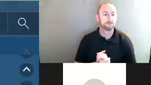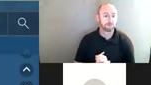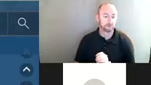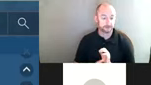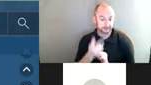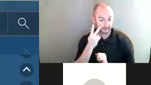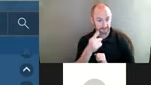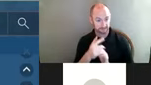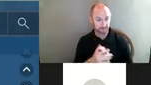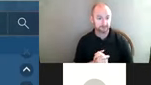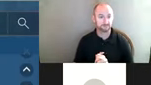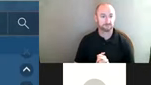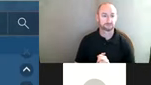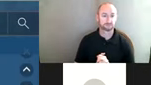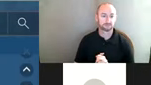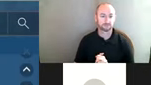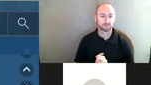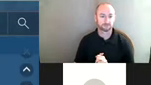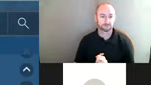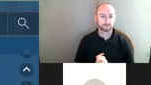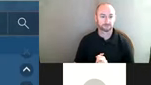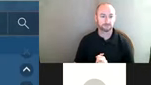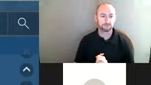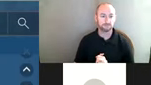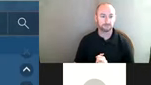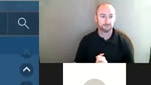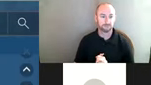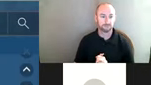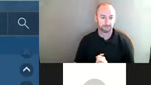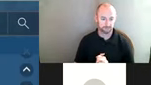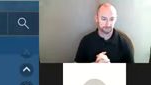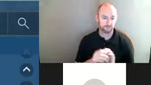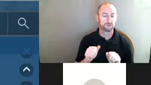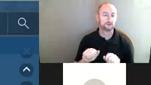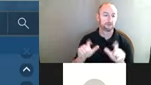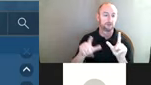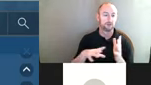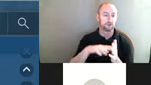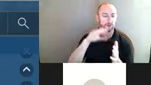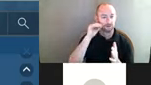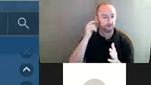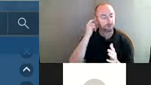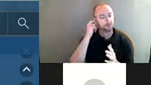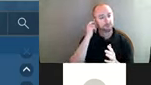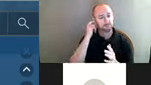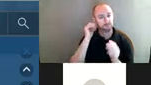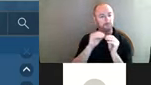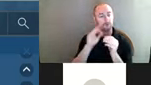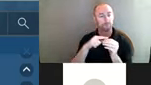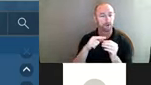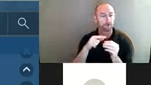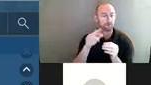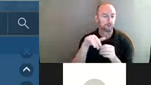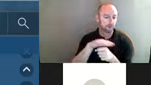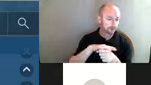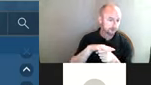here, that the pop-up windows, and then you can learn more about the formation you've clicked